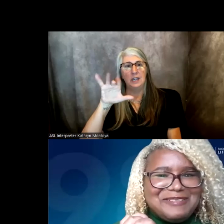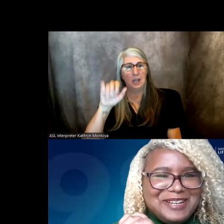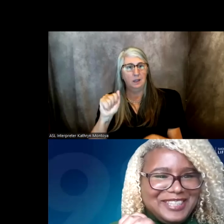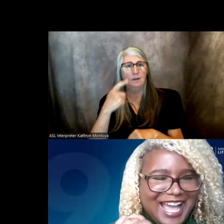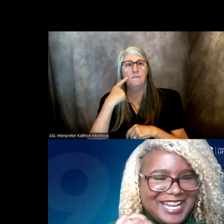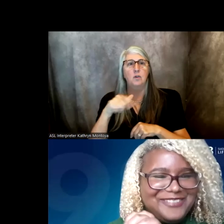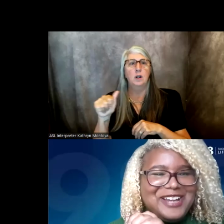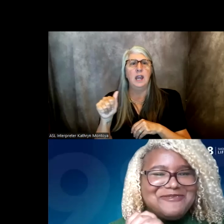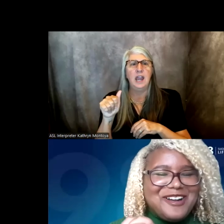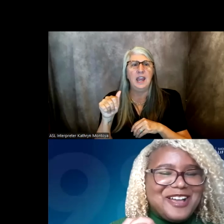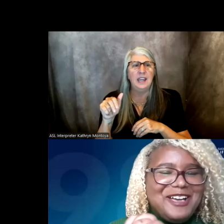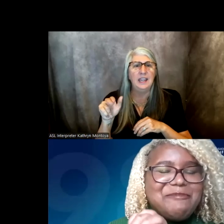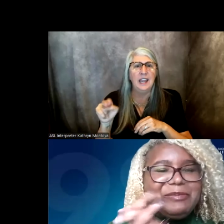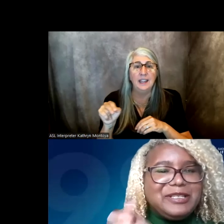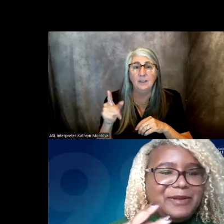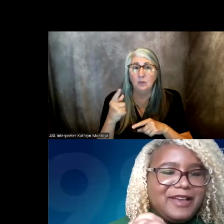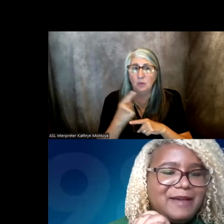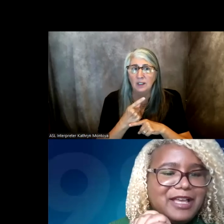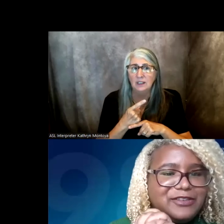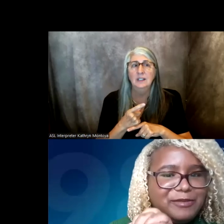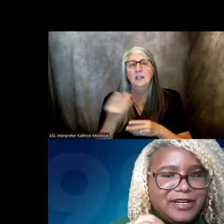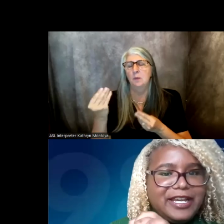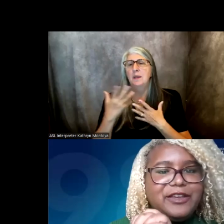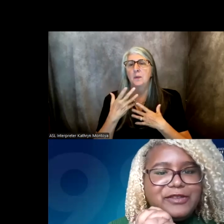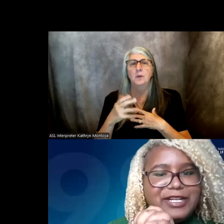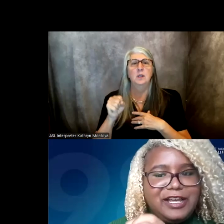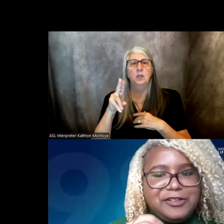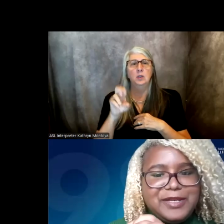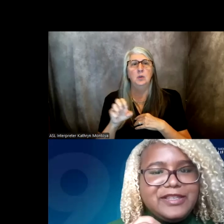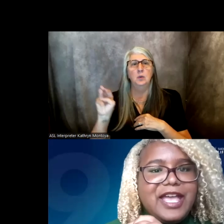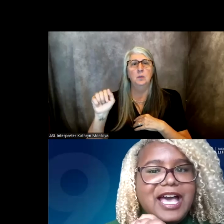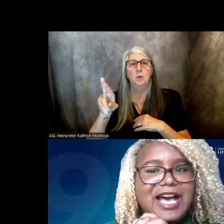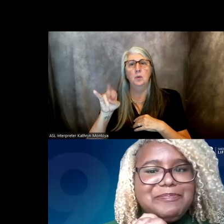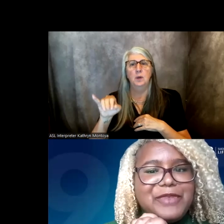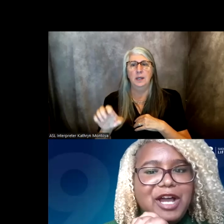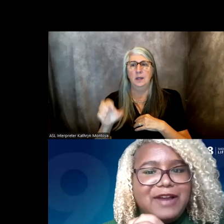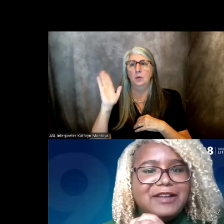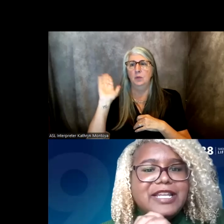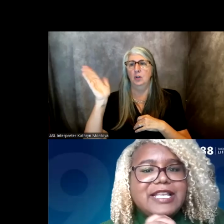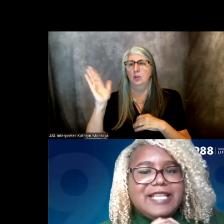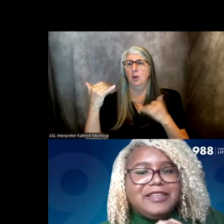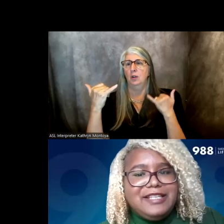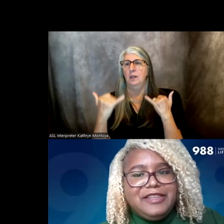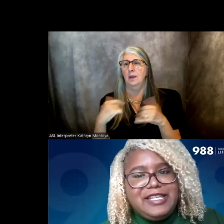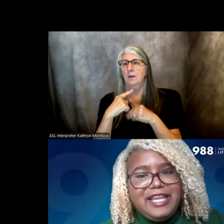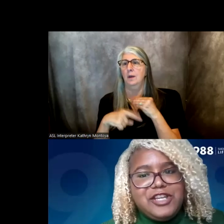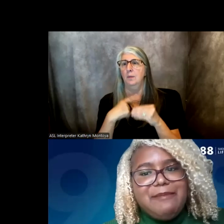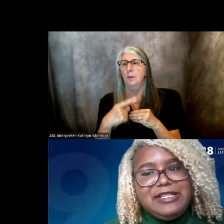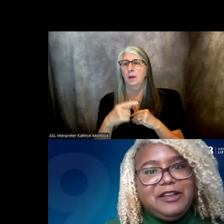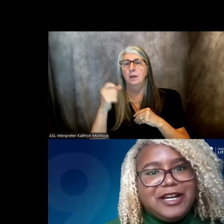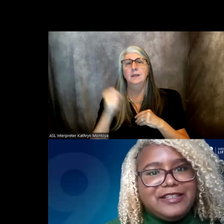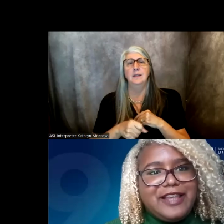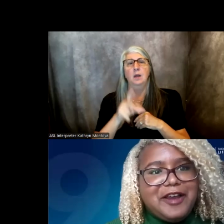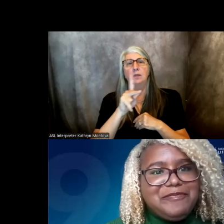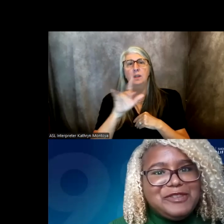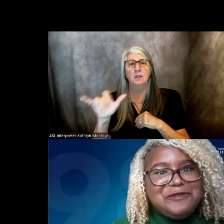can correct me on that if I am wrong, but please welcome Sue Murray, who's going to talk to us around South and Southeast Asia mental